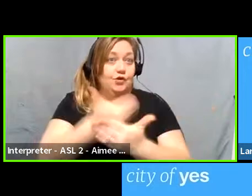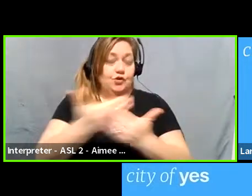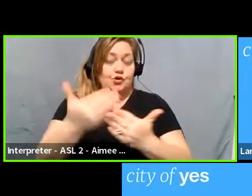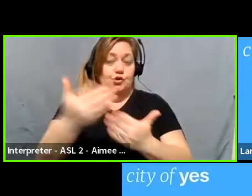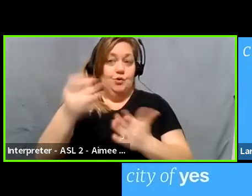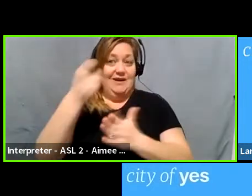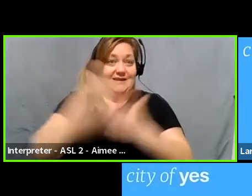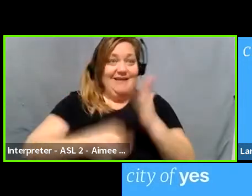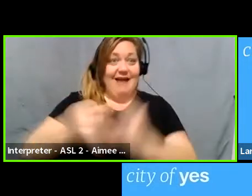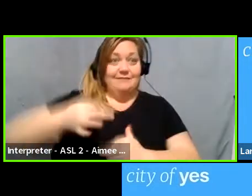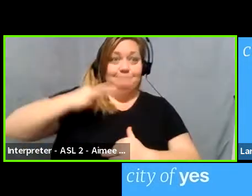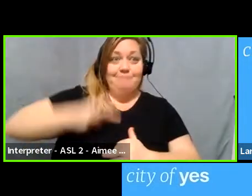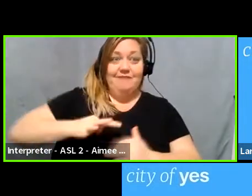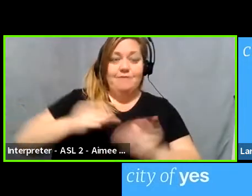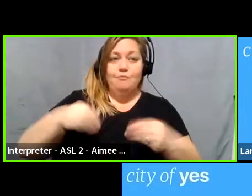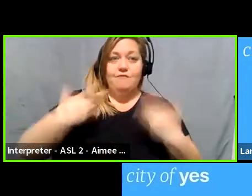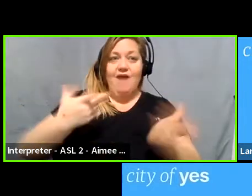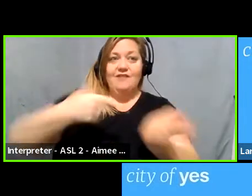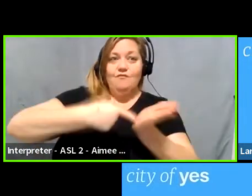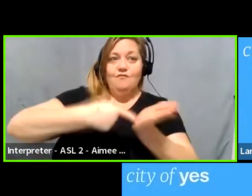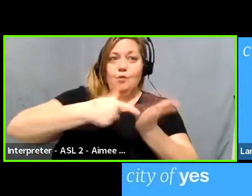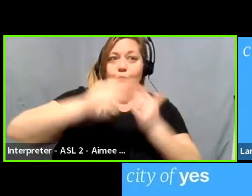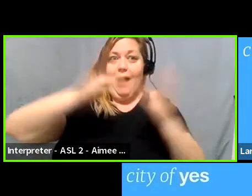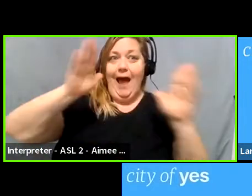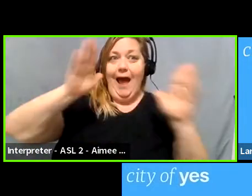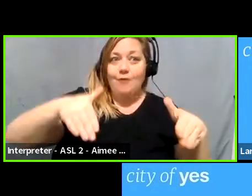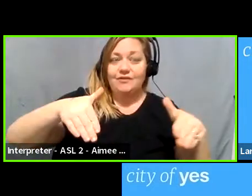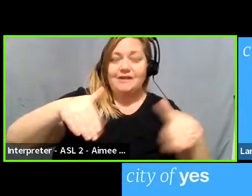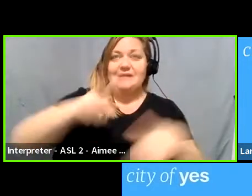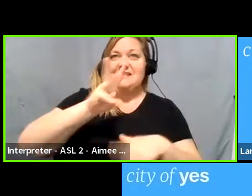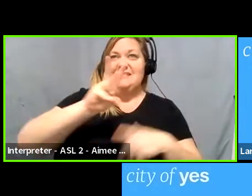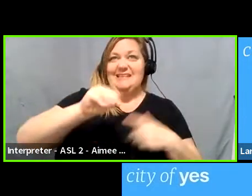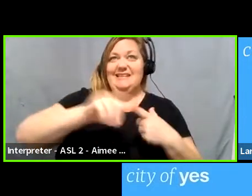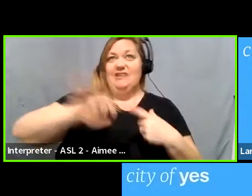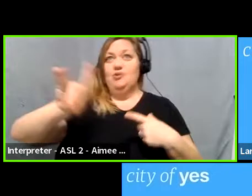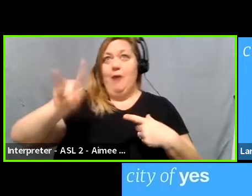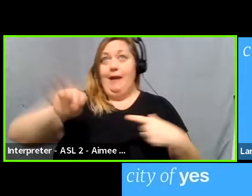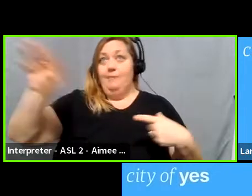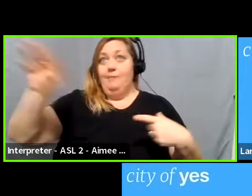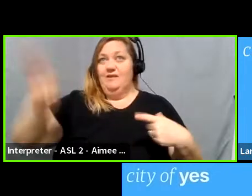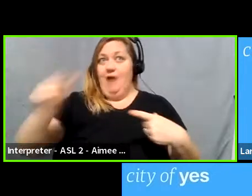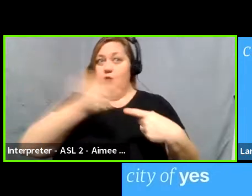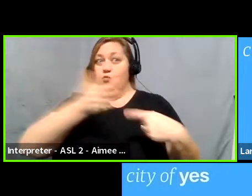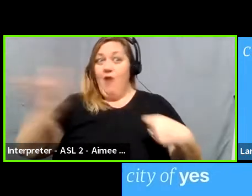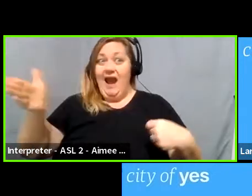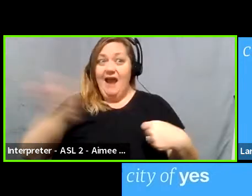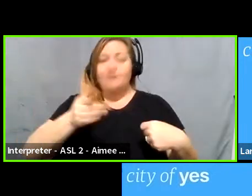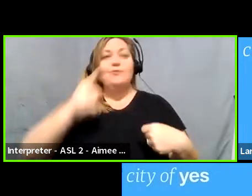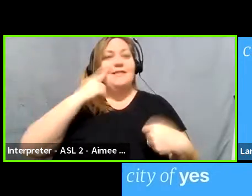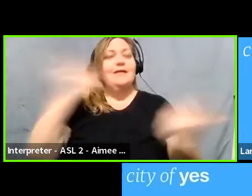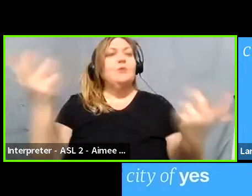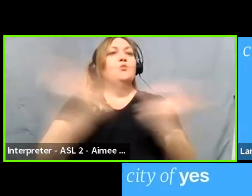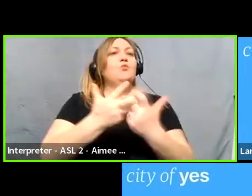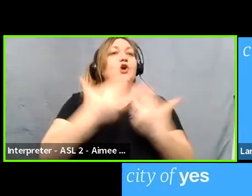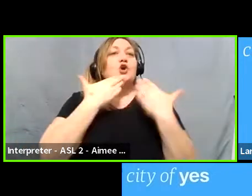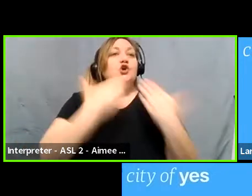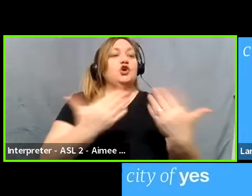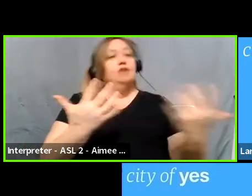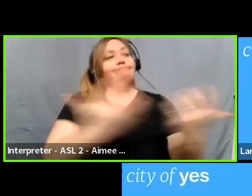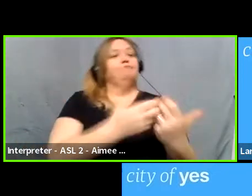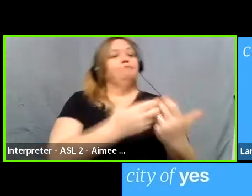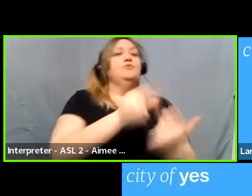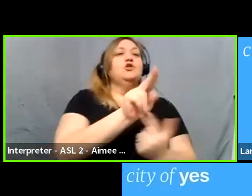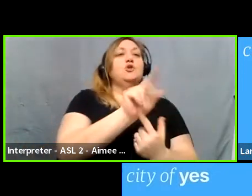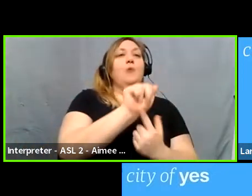um, that provides affordable housing in the 60 to 80% range. We think that it's going to work great with UAP to create a